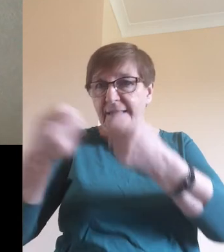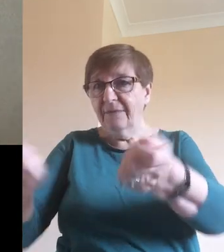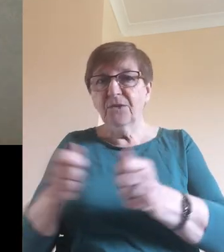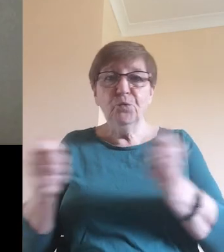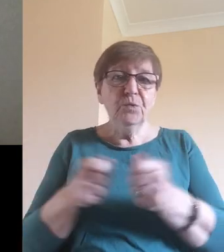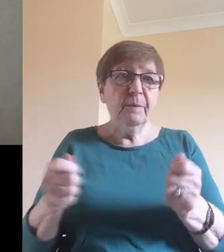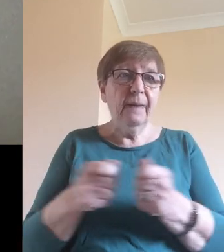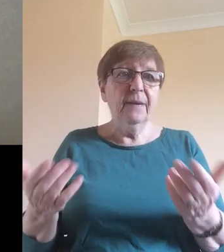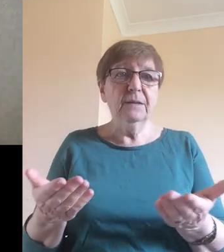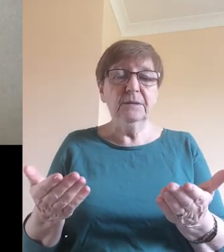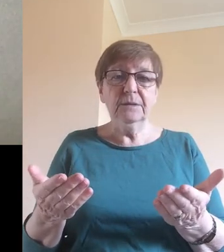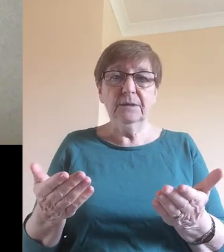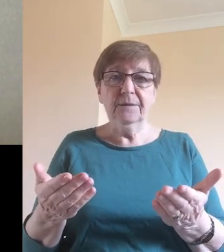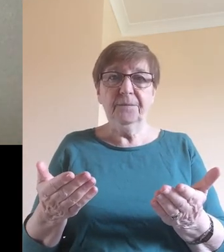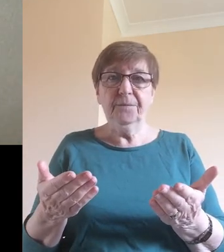newspapers.